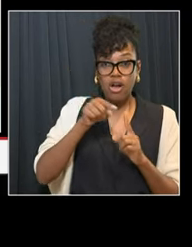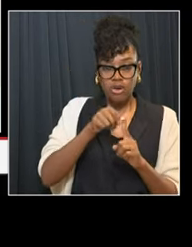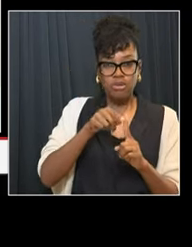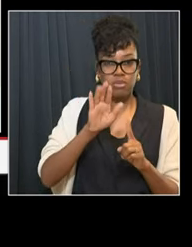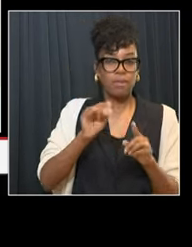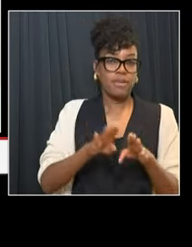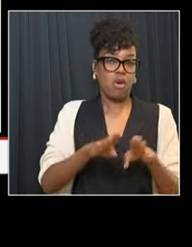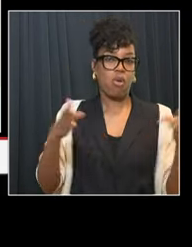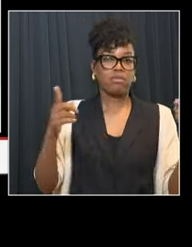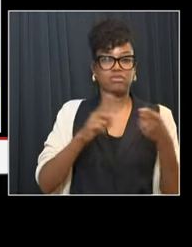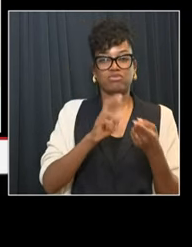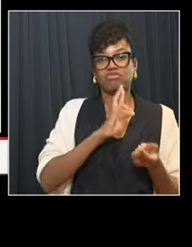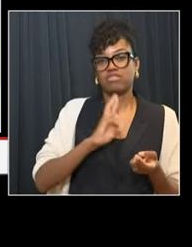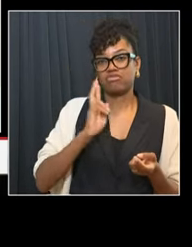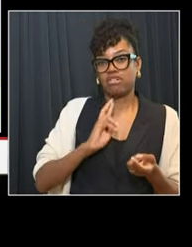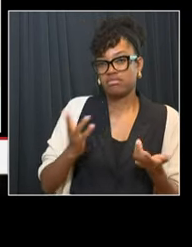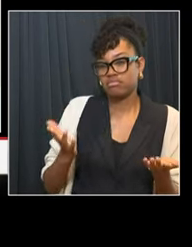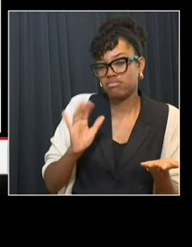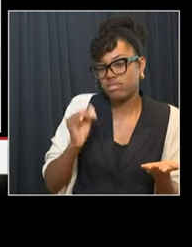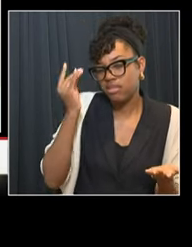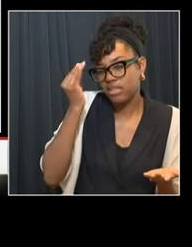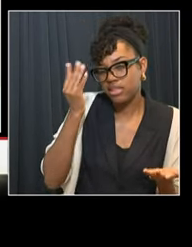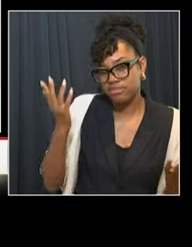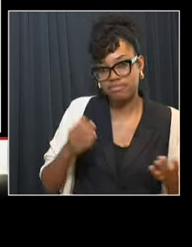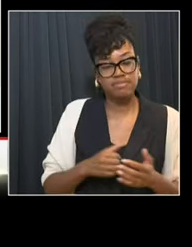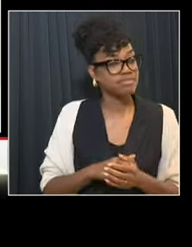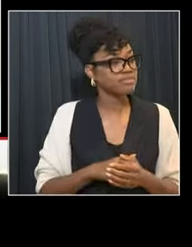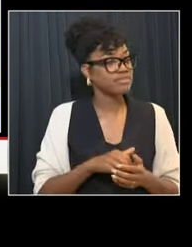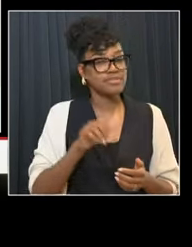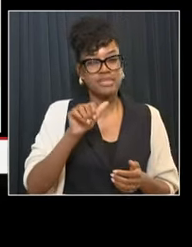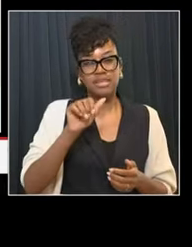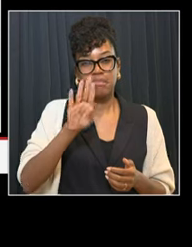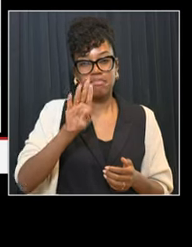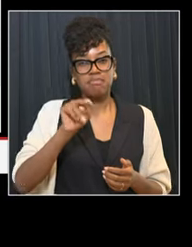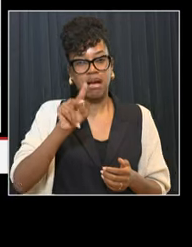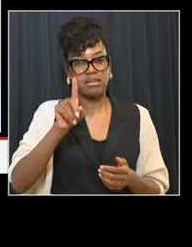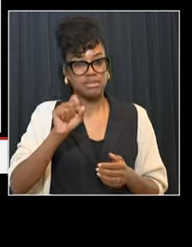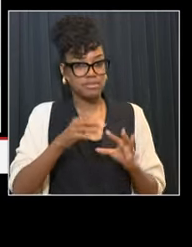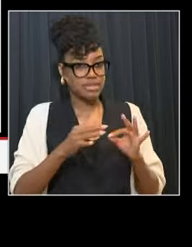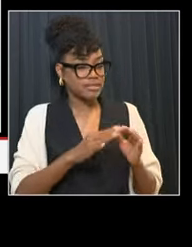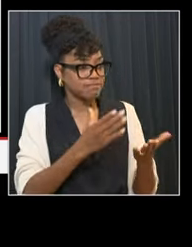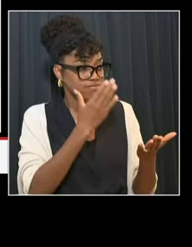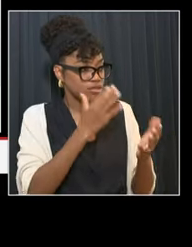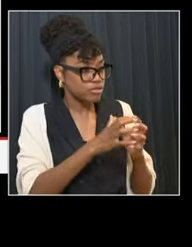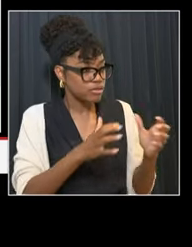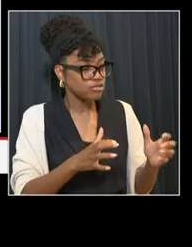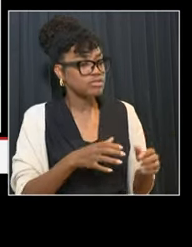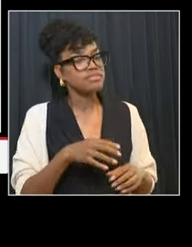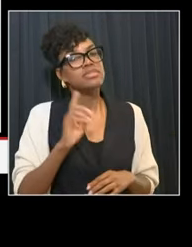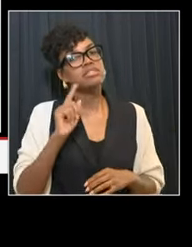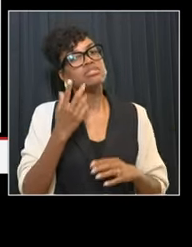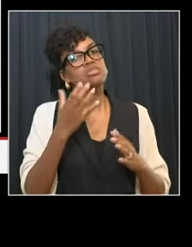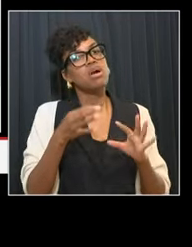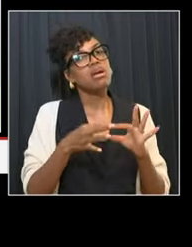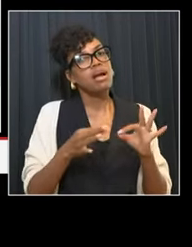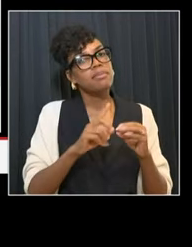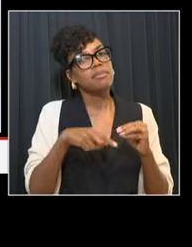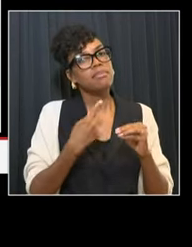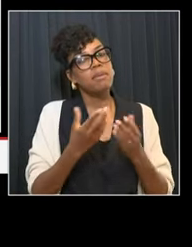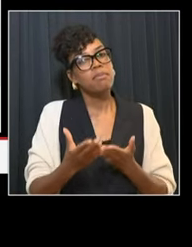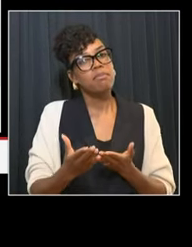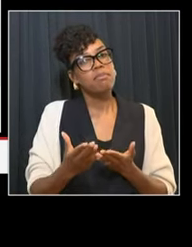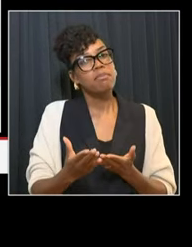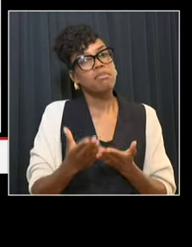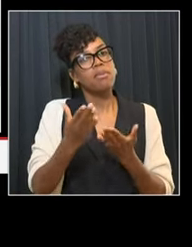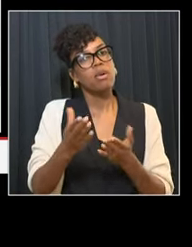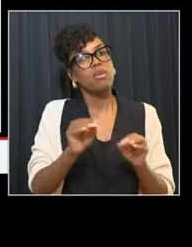restaurants. Thank you very much about that. And I just wanted to comment on the proposed